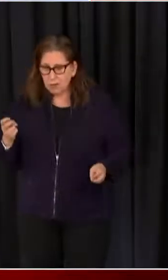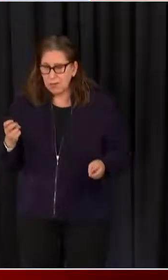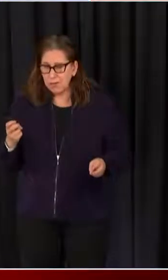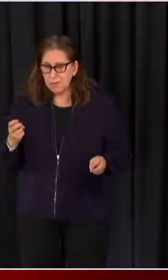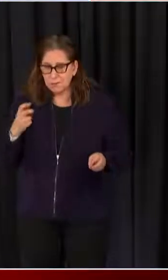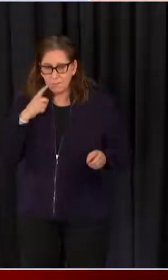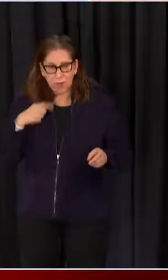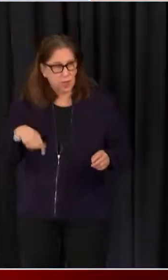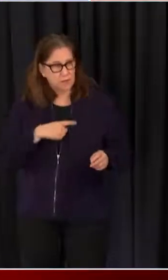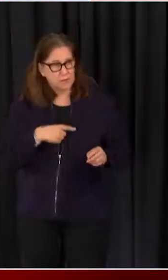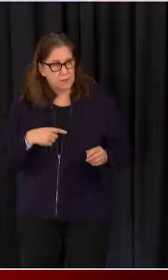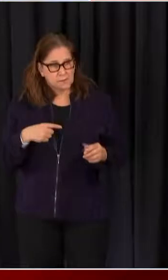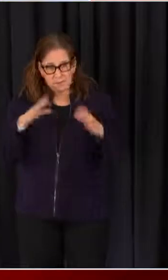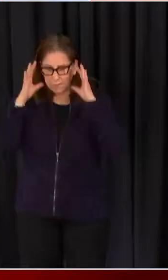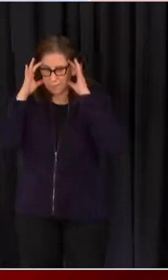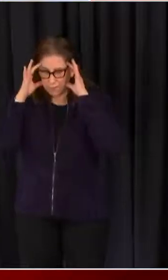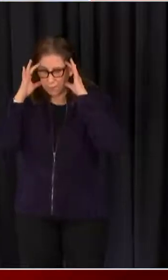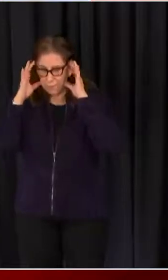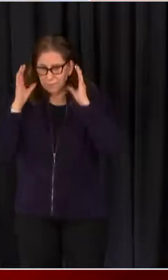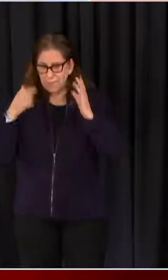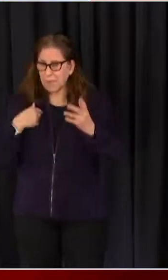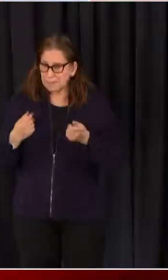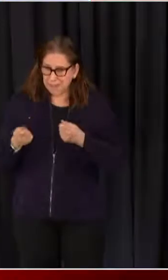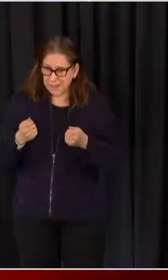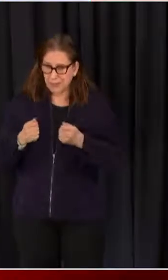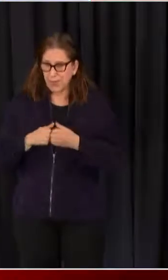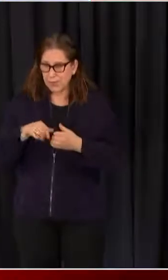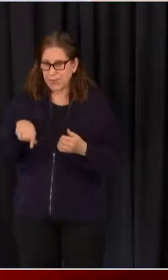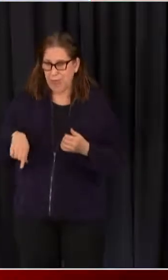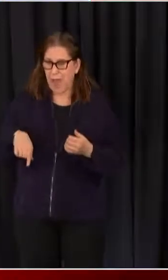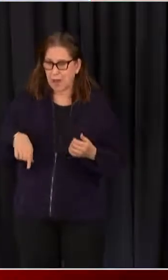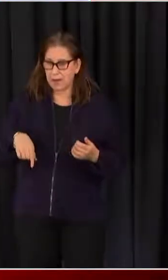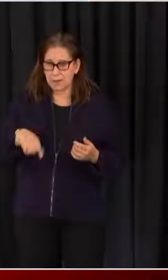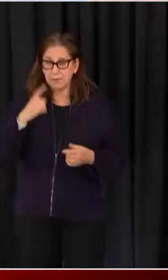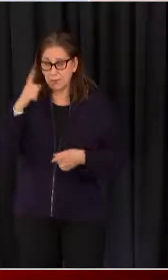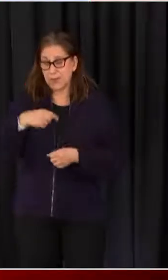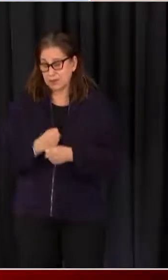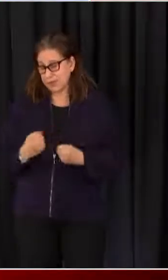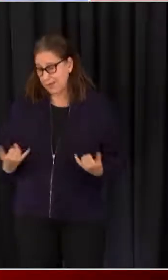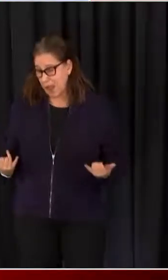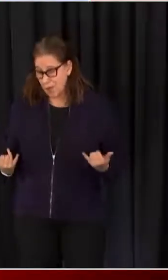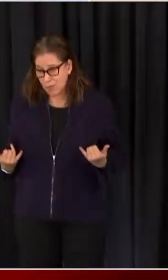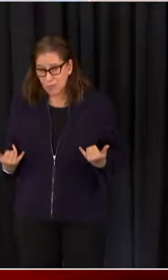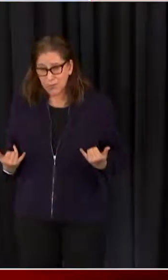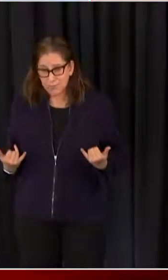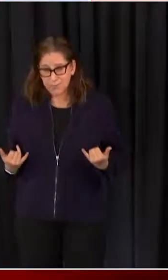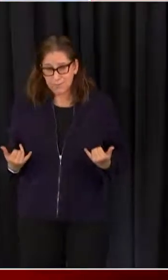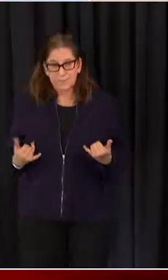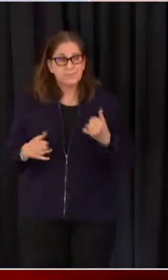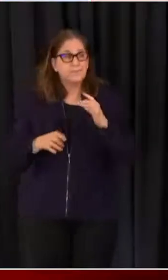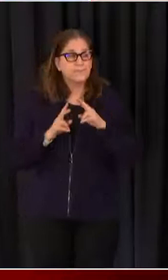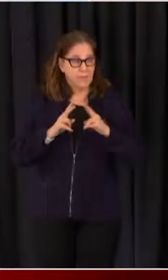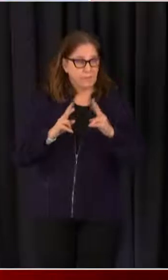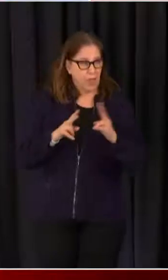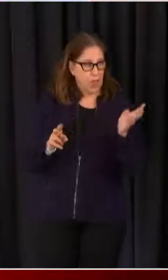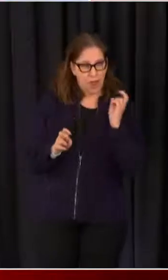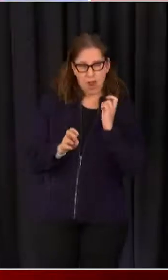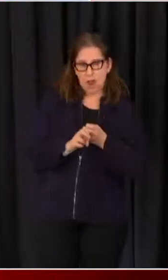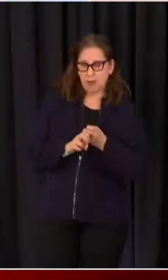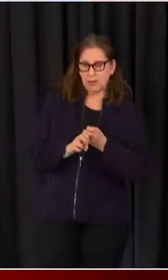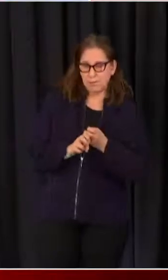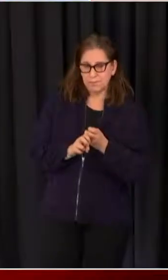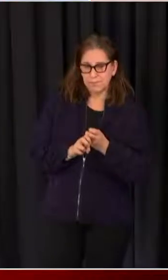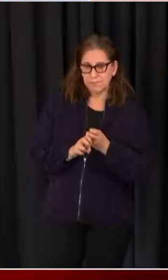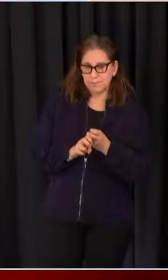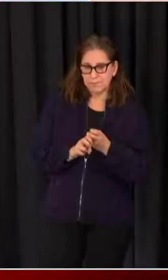been, and dealing with something and fighting something for a year is also hard. So